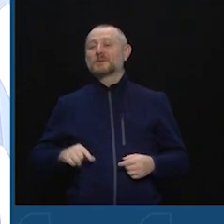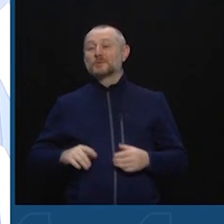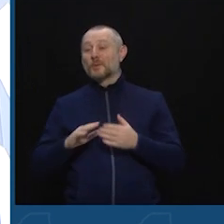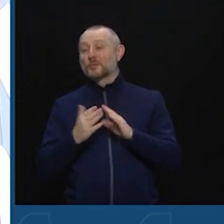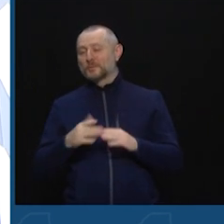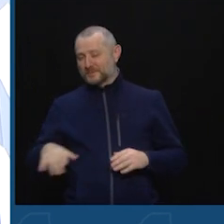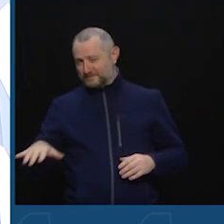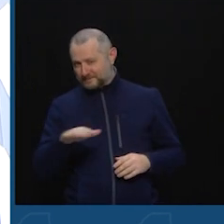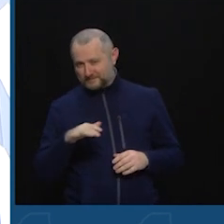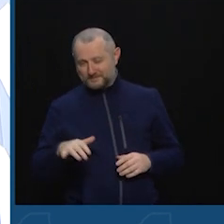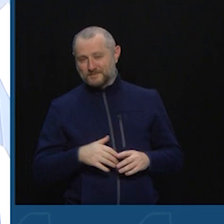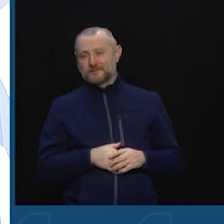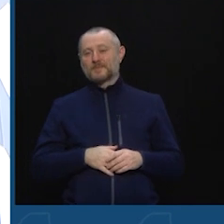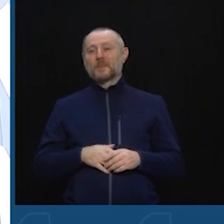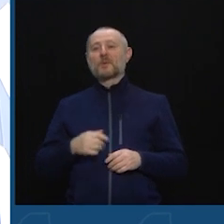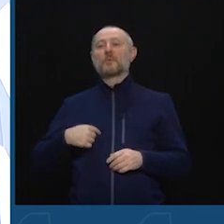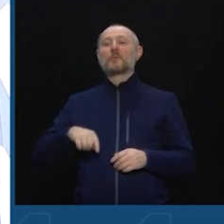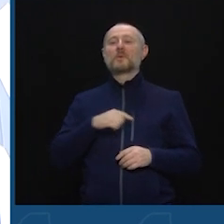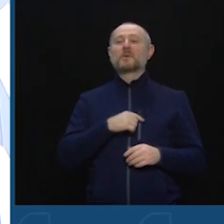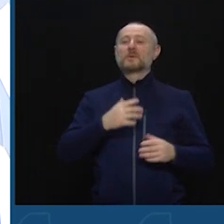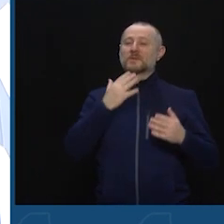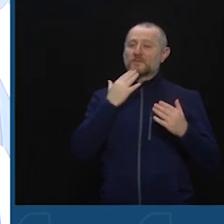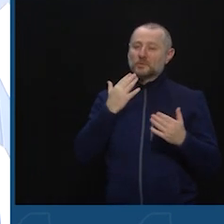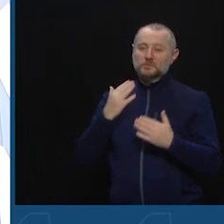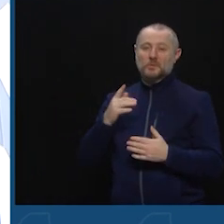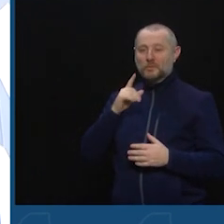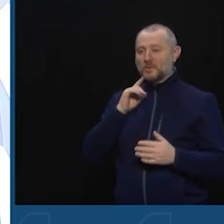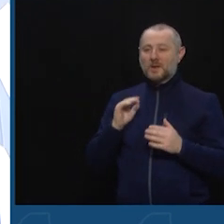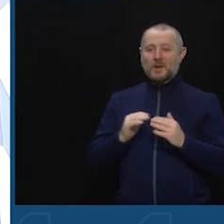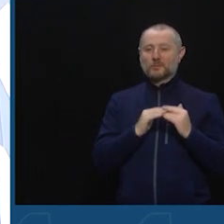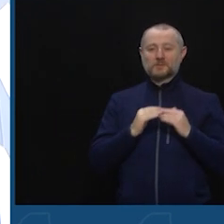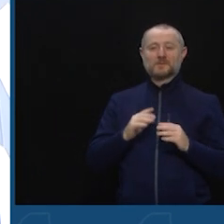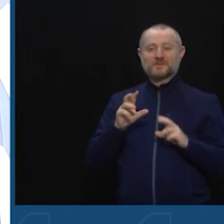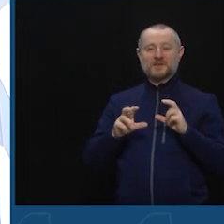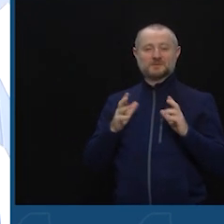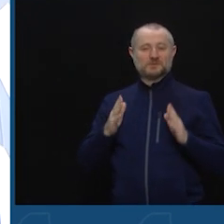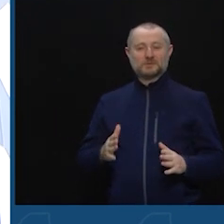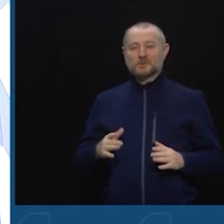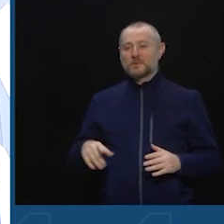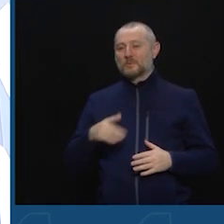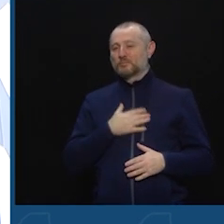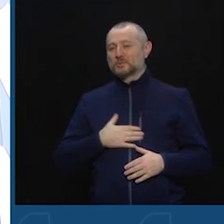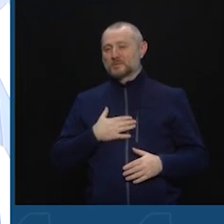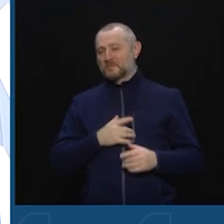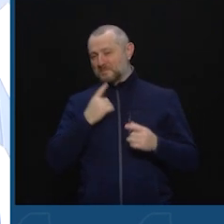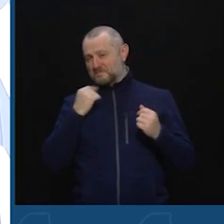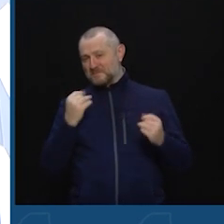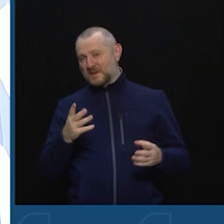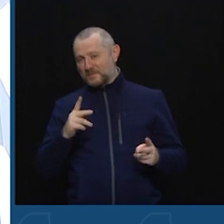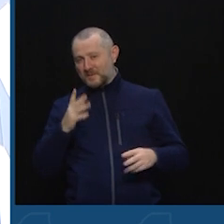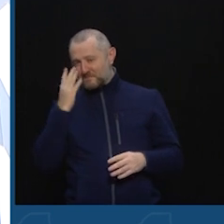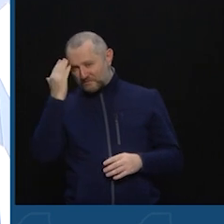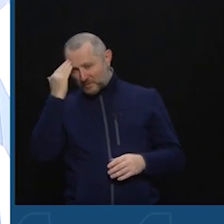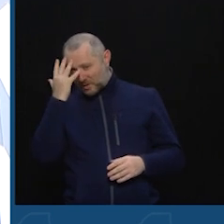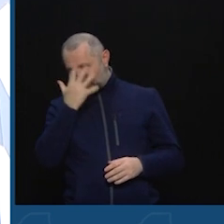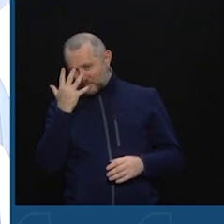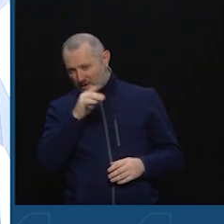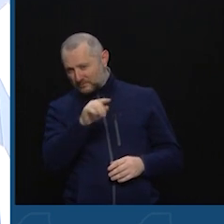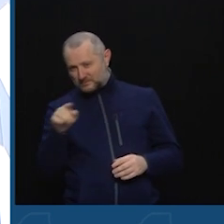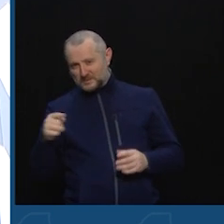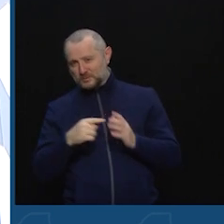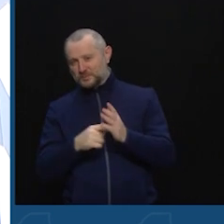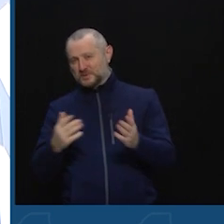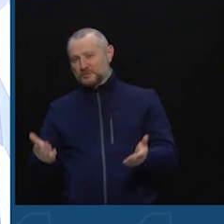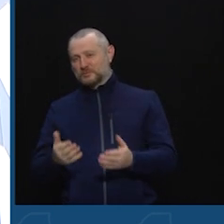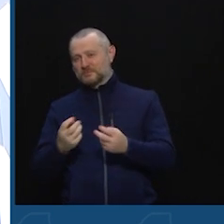Additionally, LGP is grateful to our equity investors, and we're so pleased to see many familiar faces representing them here with us today. A